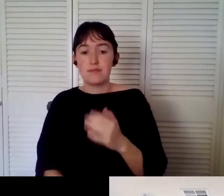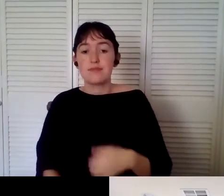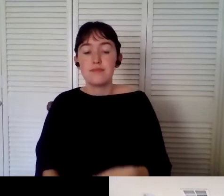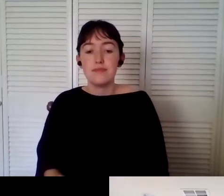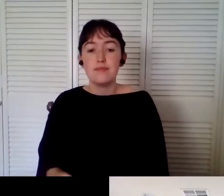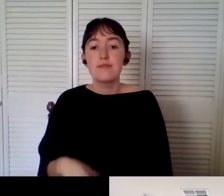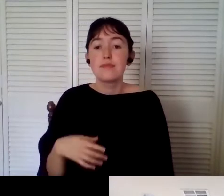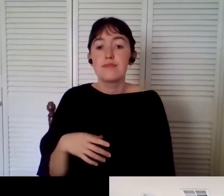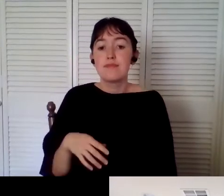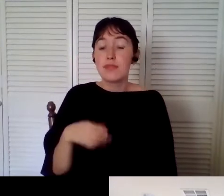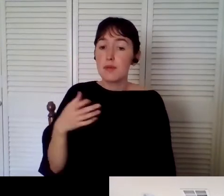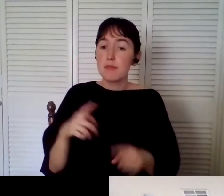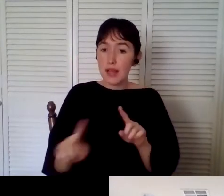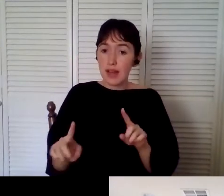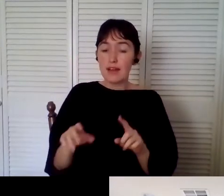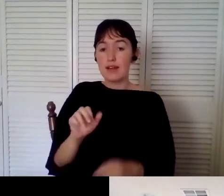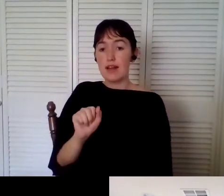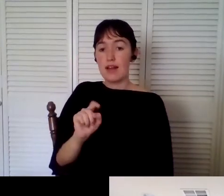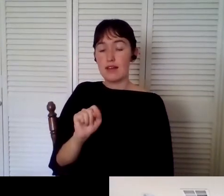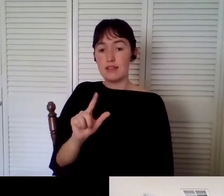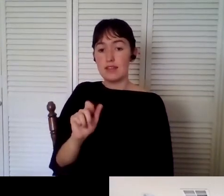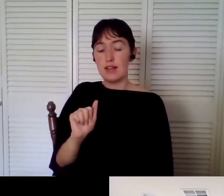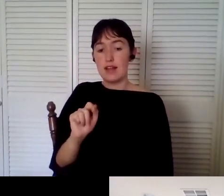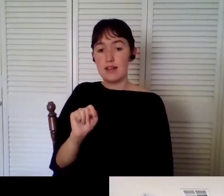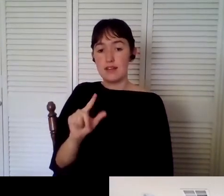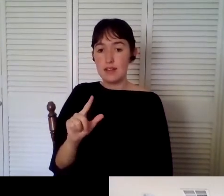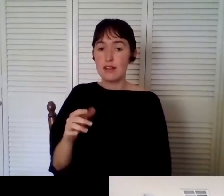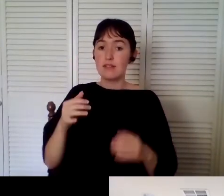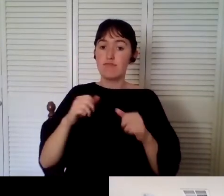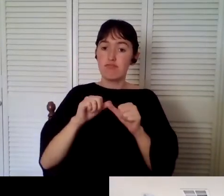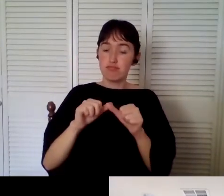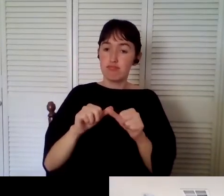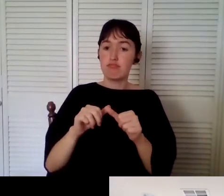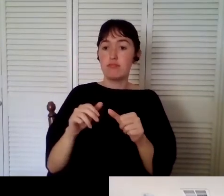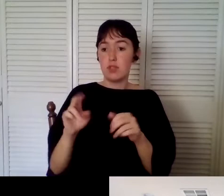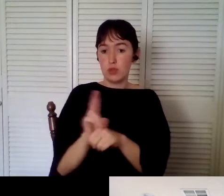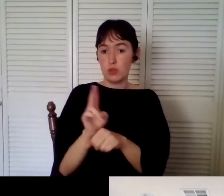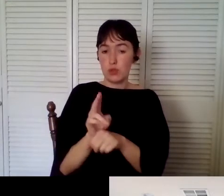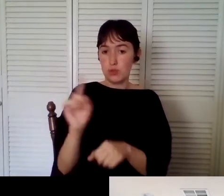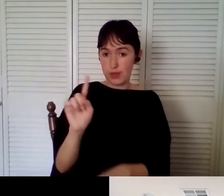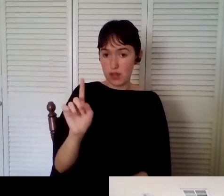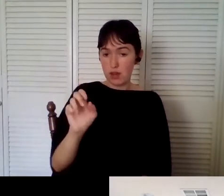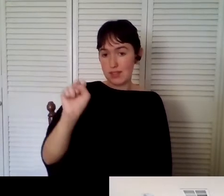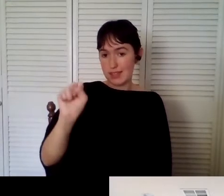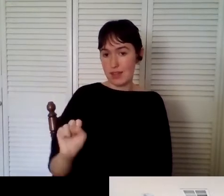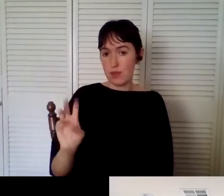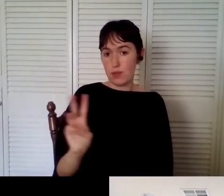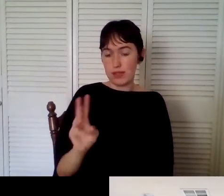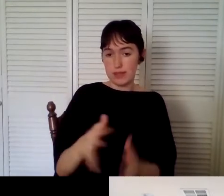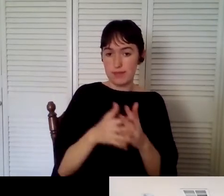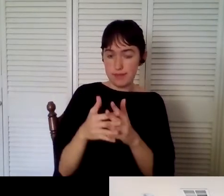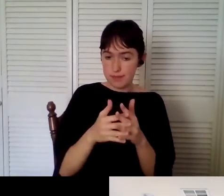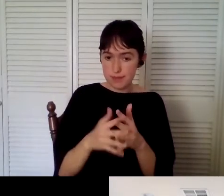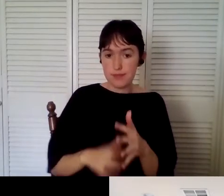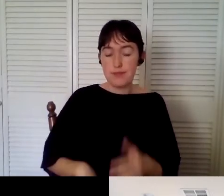period, particularly in the American Southwest, where we have more preservation of artifacts because it's drier. Yeah. And we very clearly see